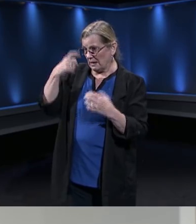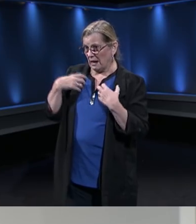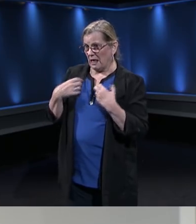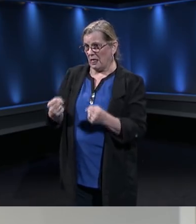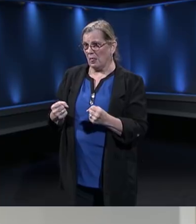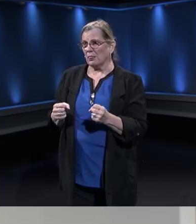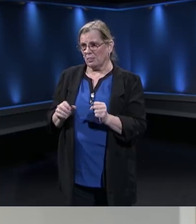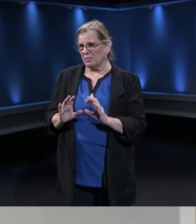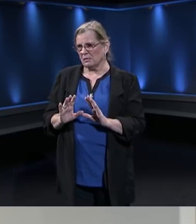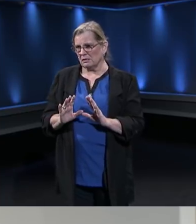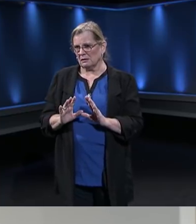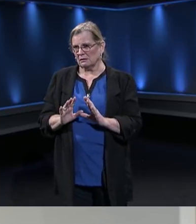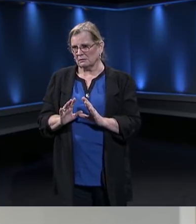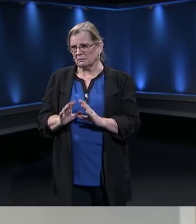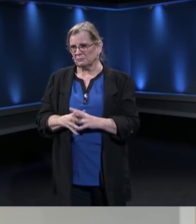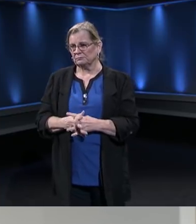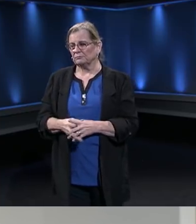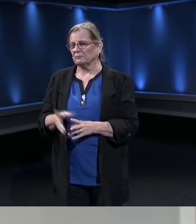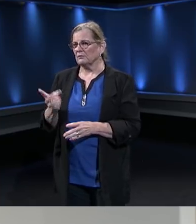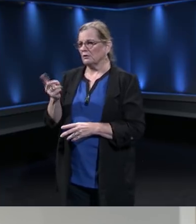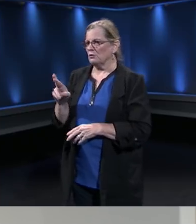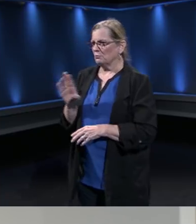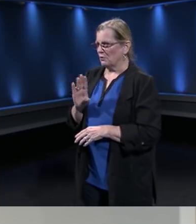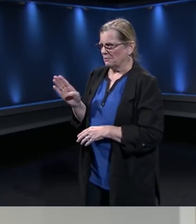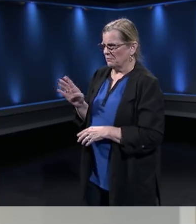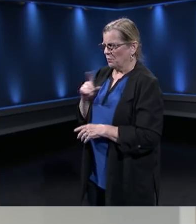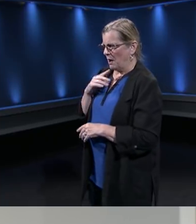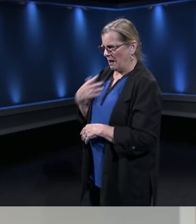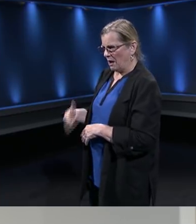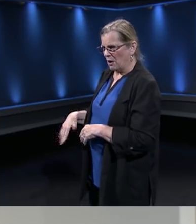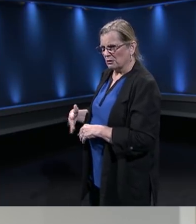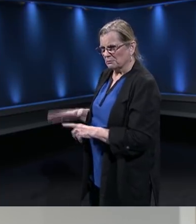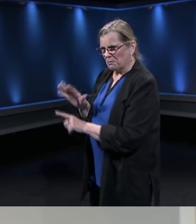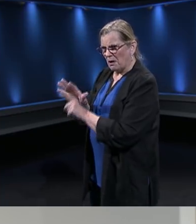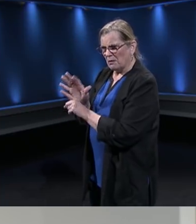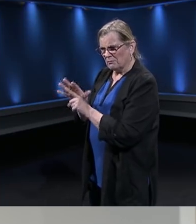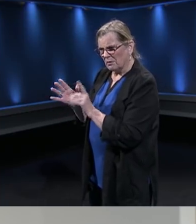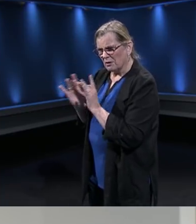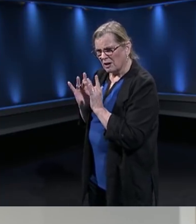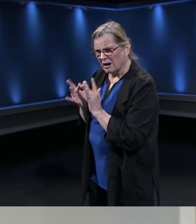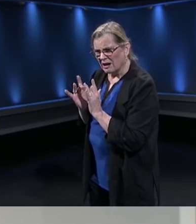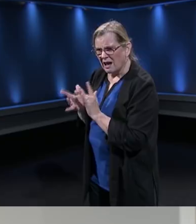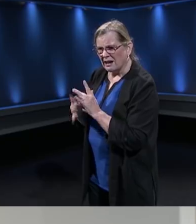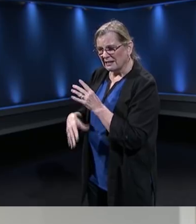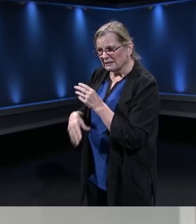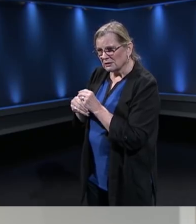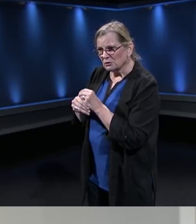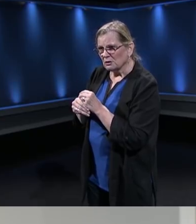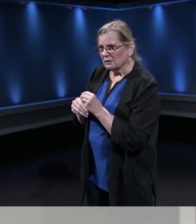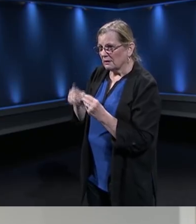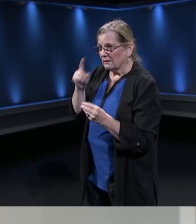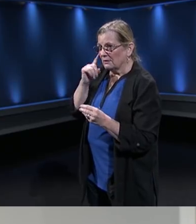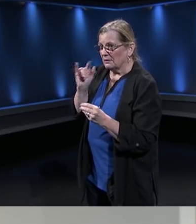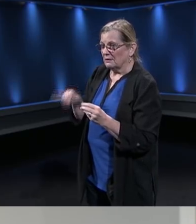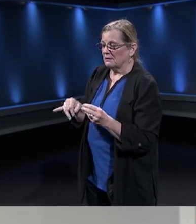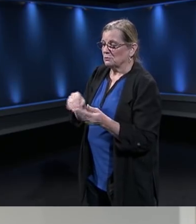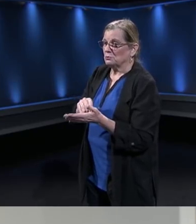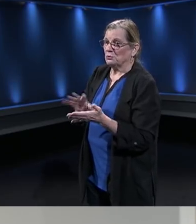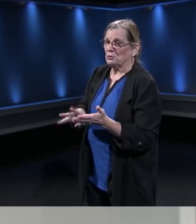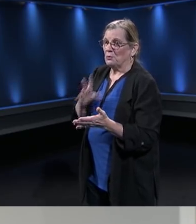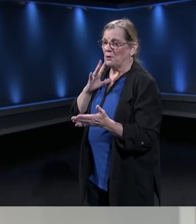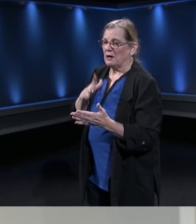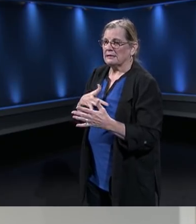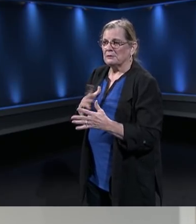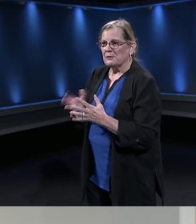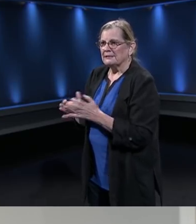going to be a popular additional online opportunity for our students to really take advantage of and feel like they can get empowered. Even